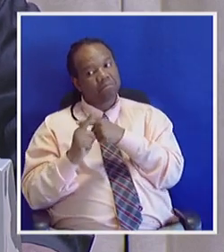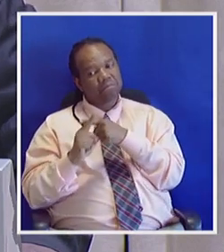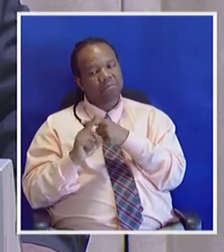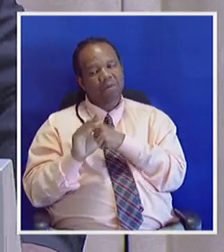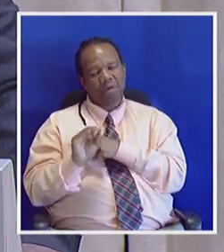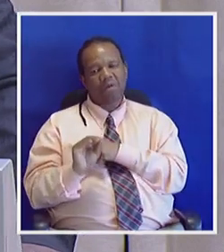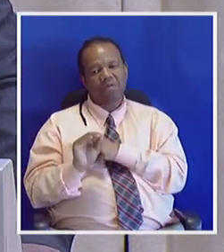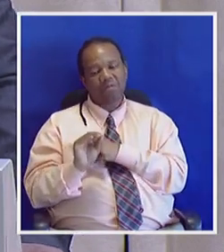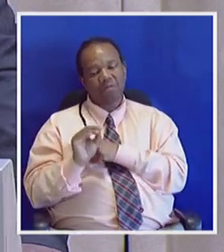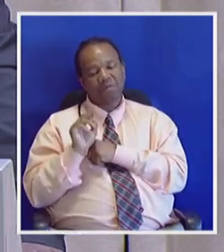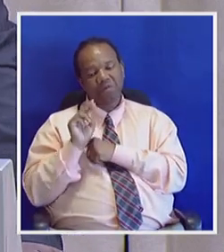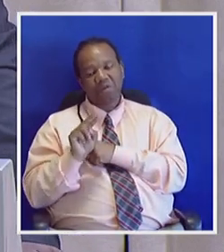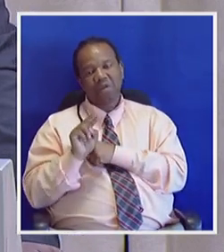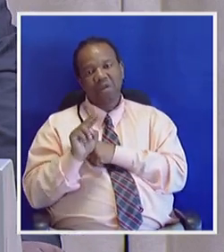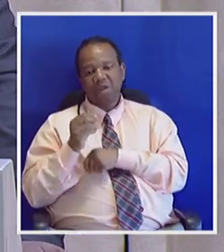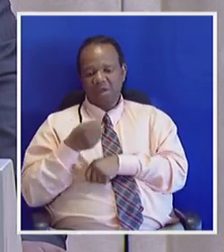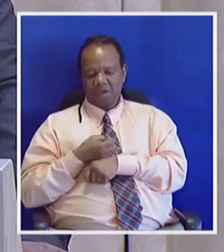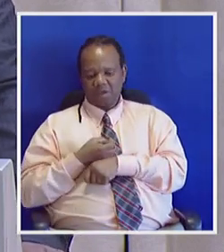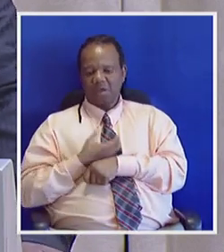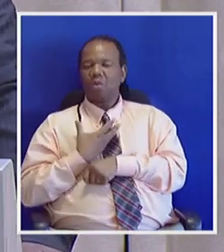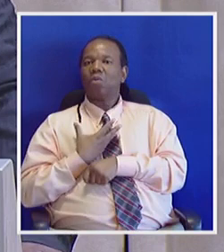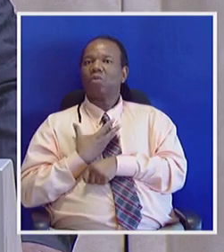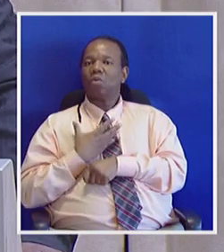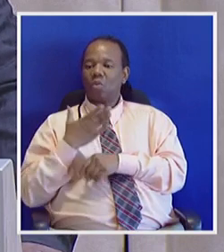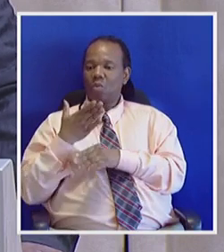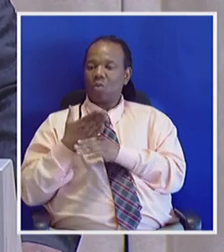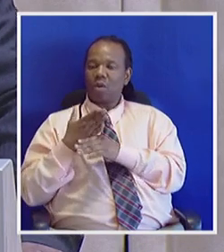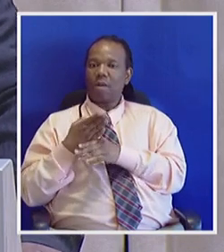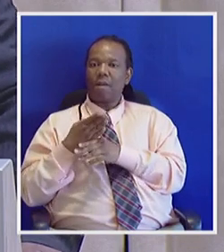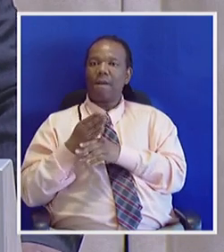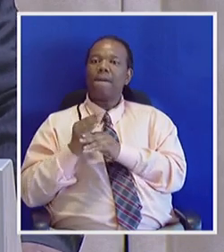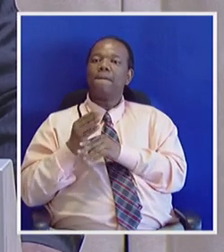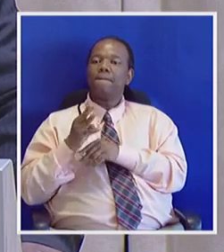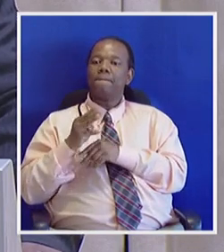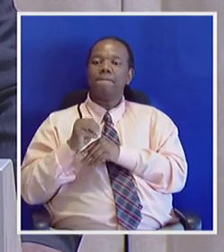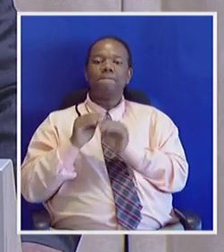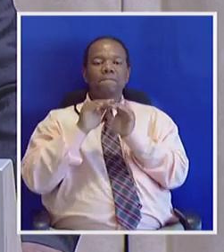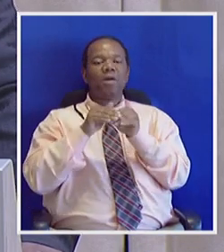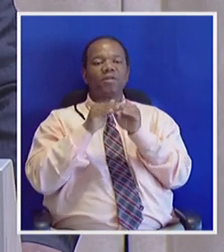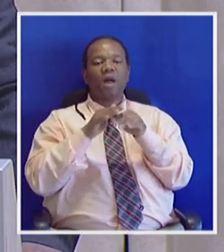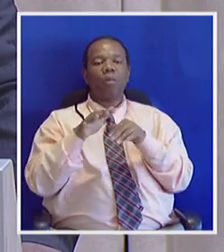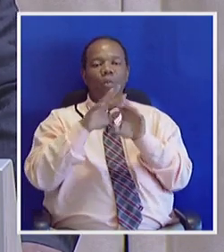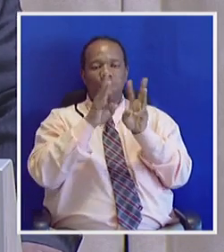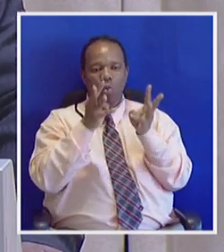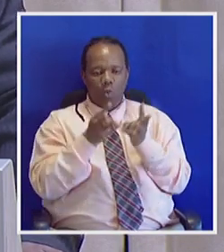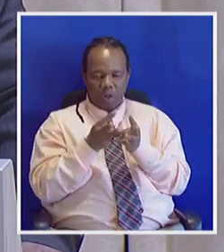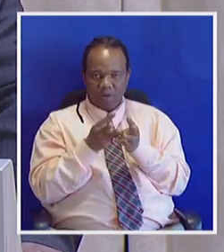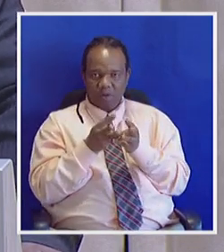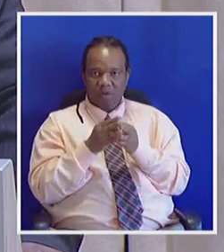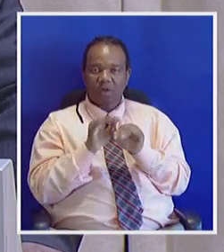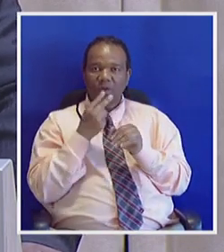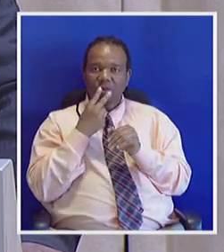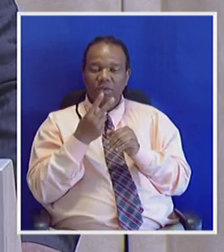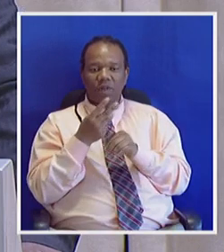young people in the maritime world. And being a country that is surrounded